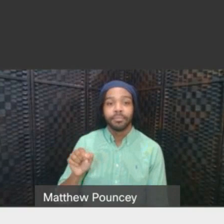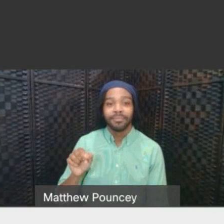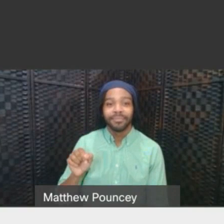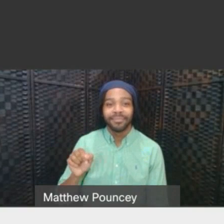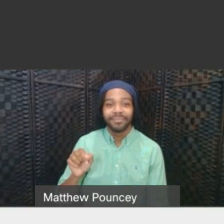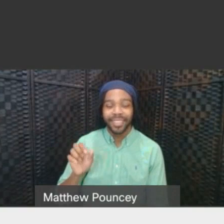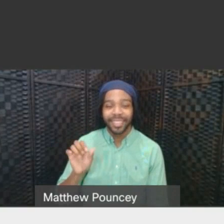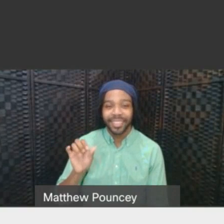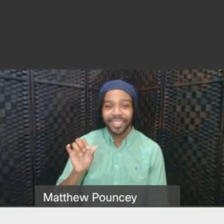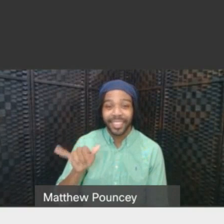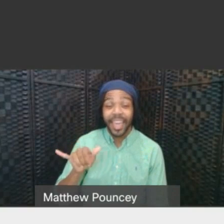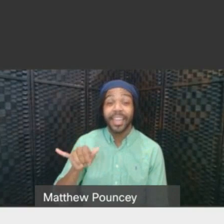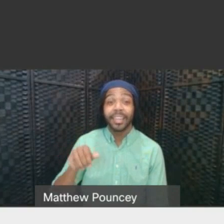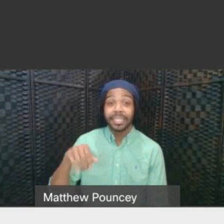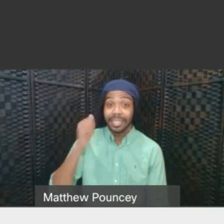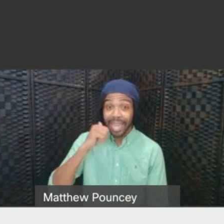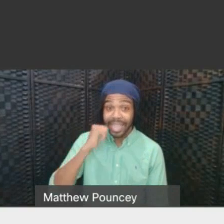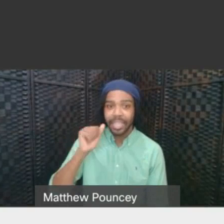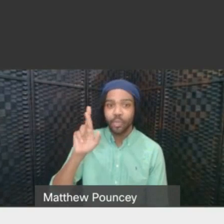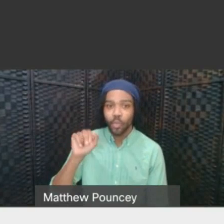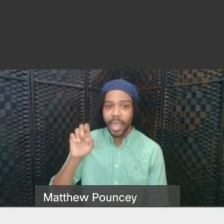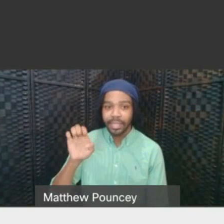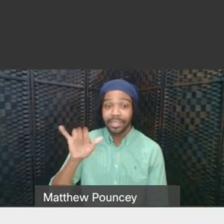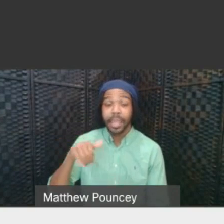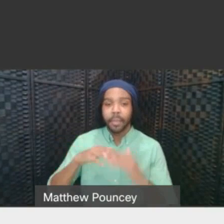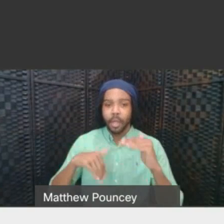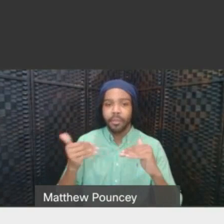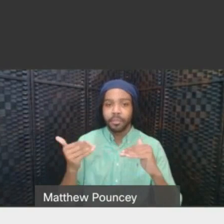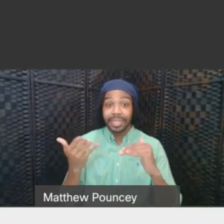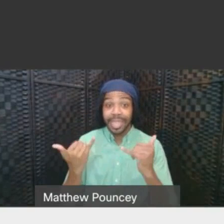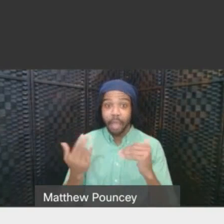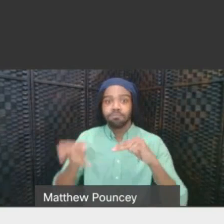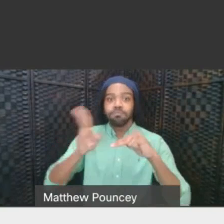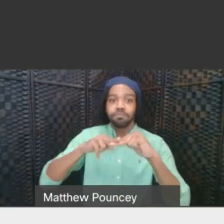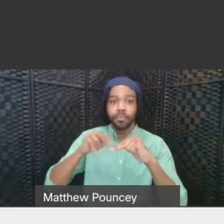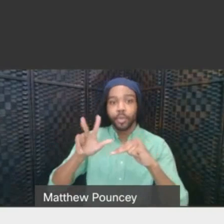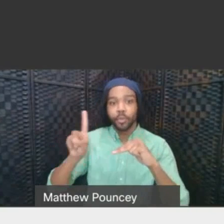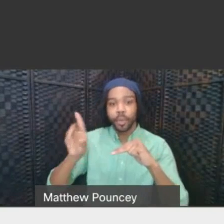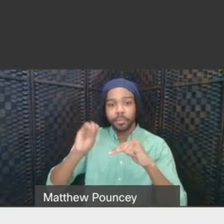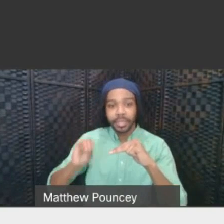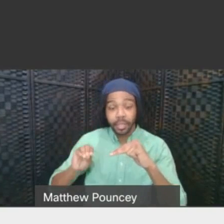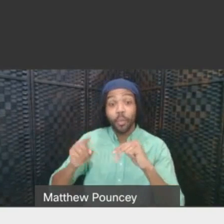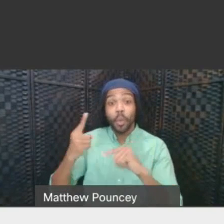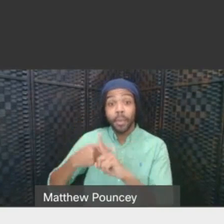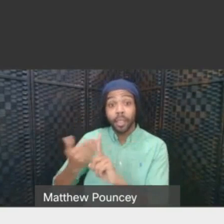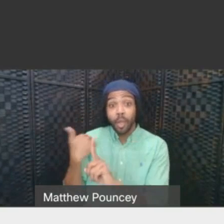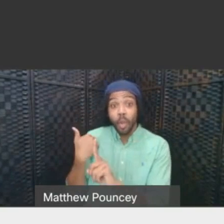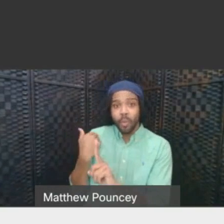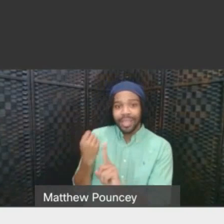was the daily case rate that was below 15. The daily case rate is now at 31. A month ago, it was at